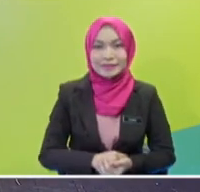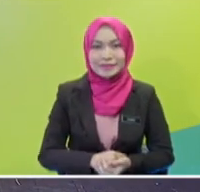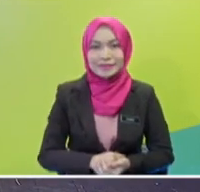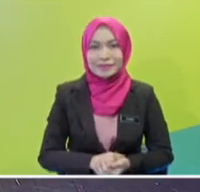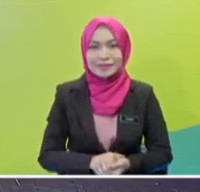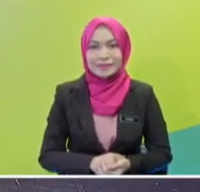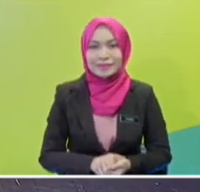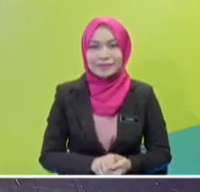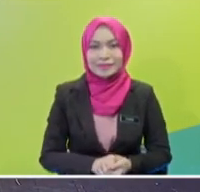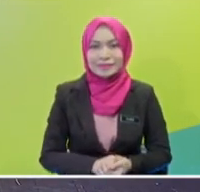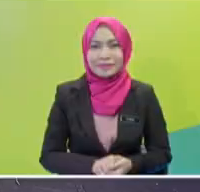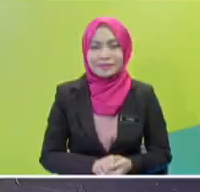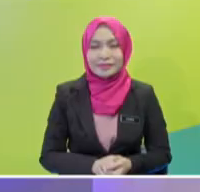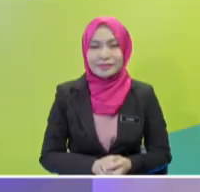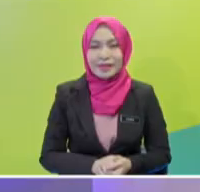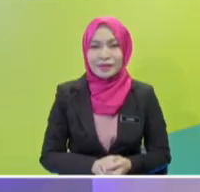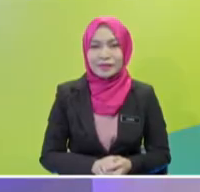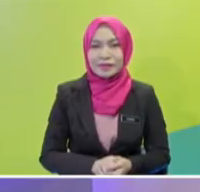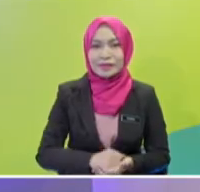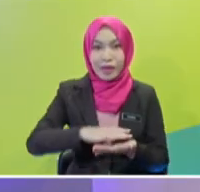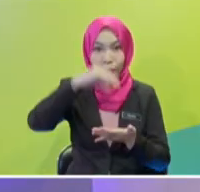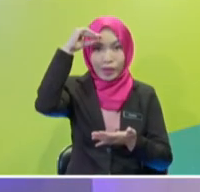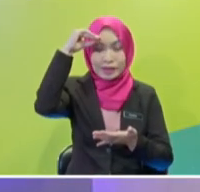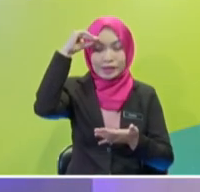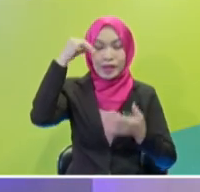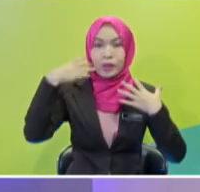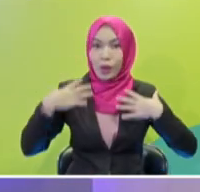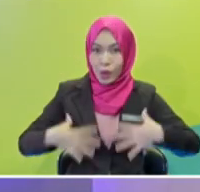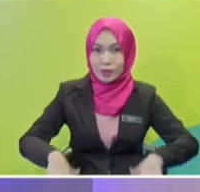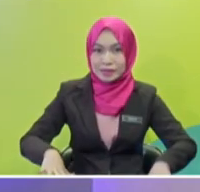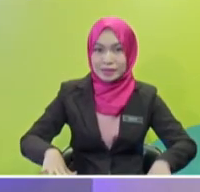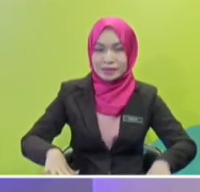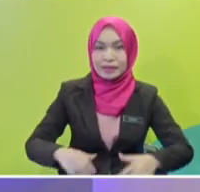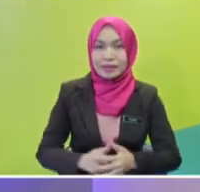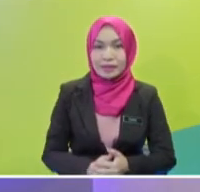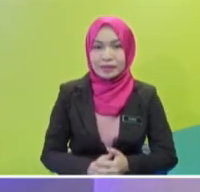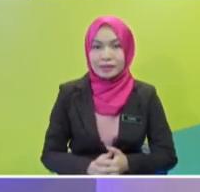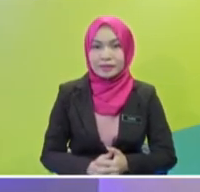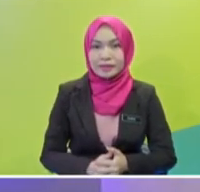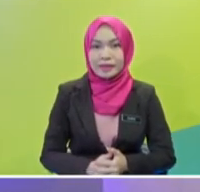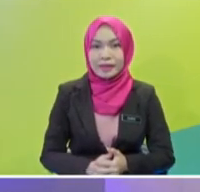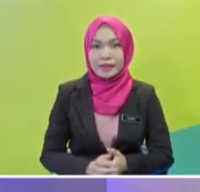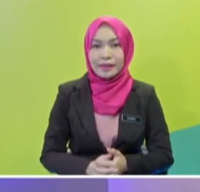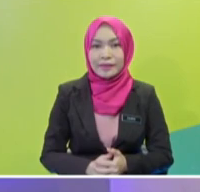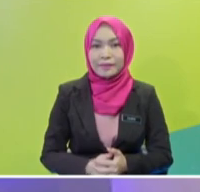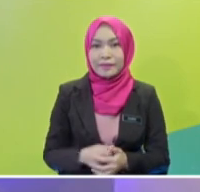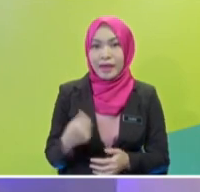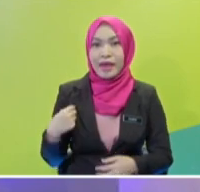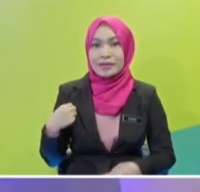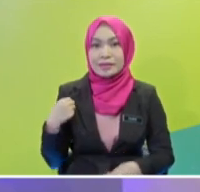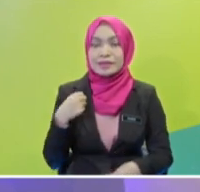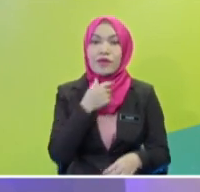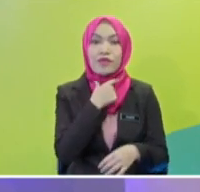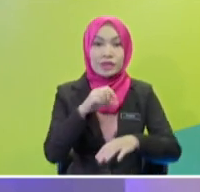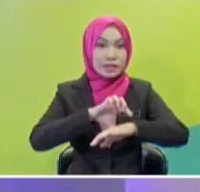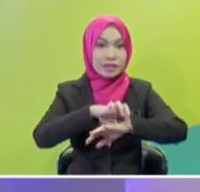clothes and accessories. Mm-hmm. We are going to sing a song. Yes. We are going to make a simple craft. Okay. We are going to read and